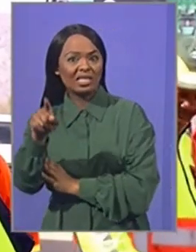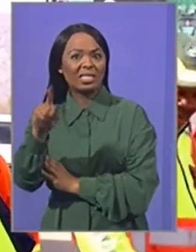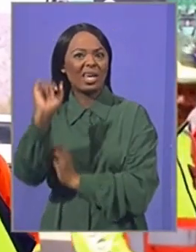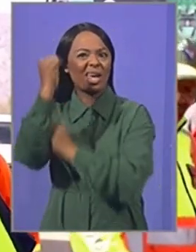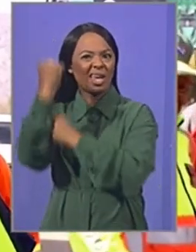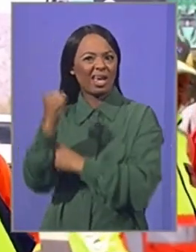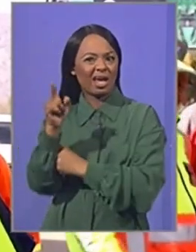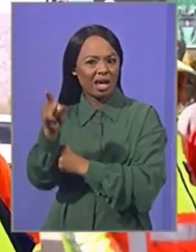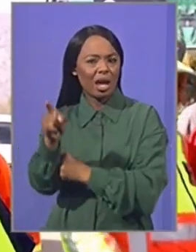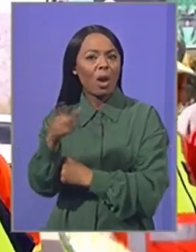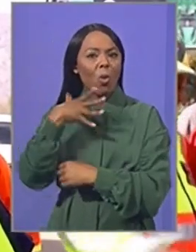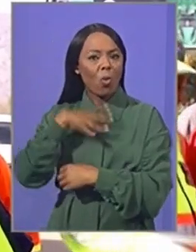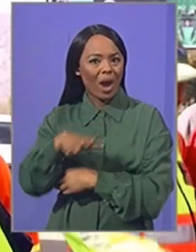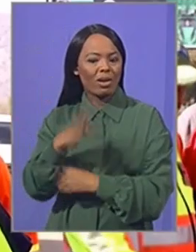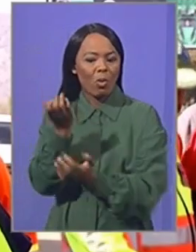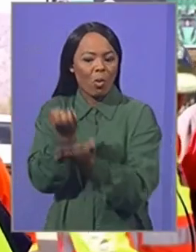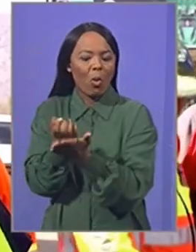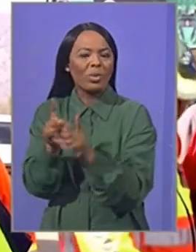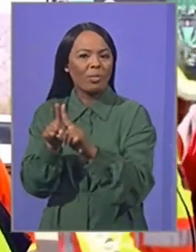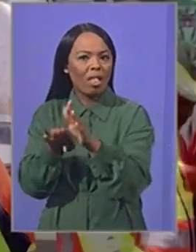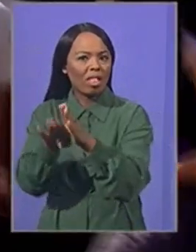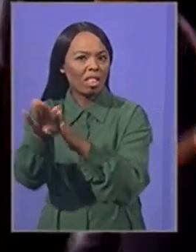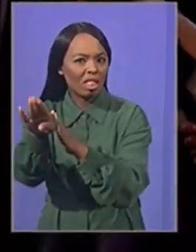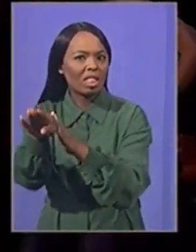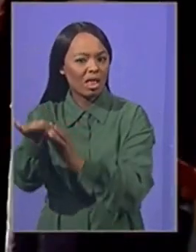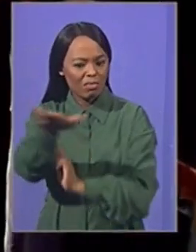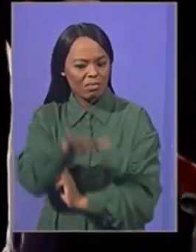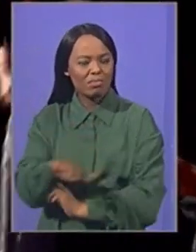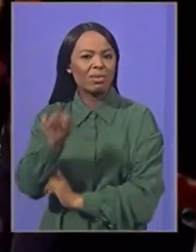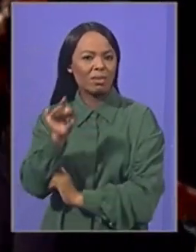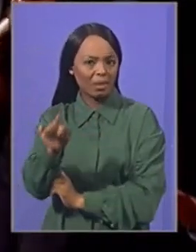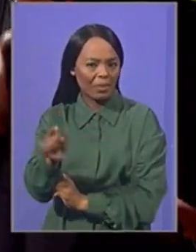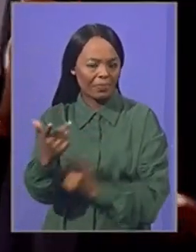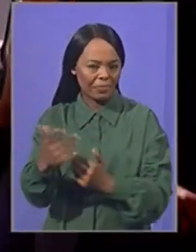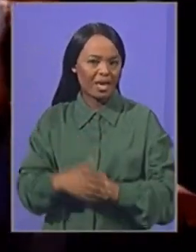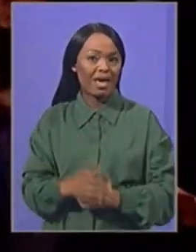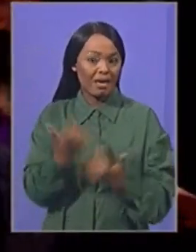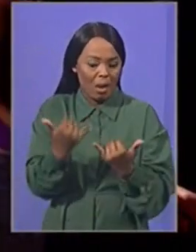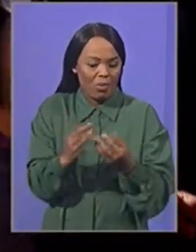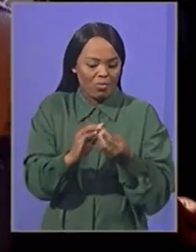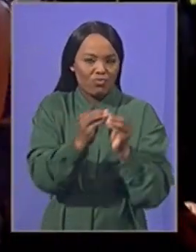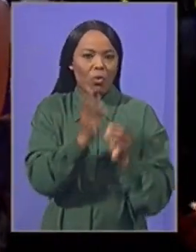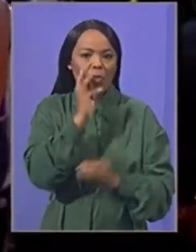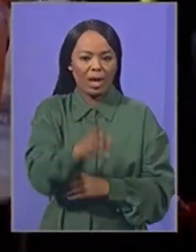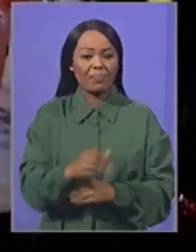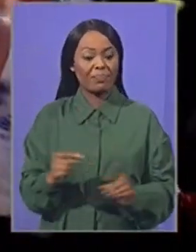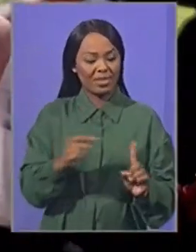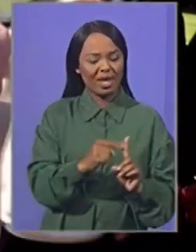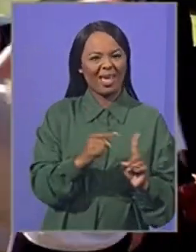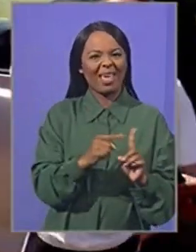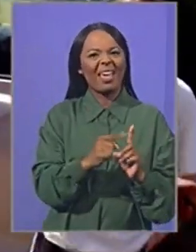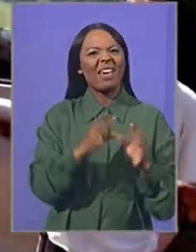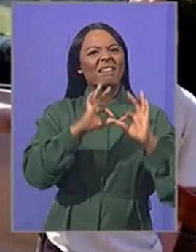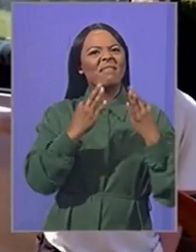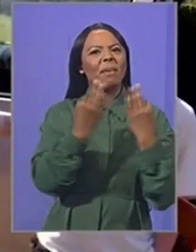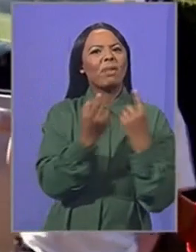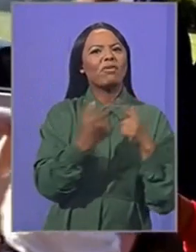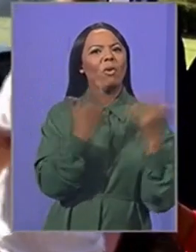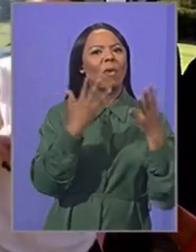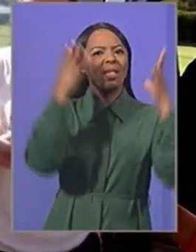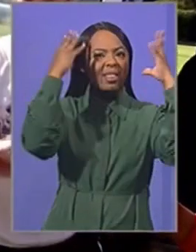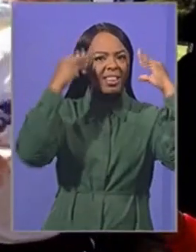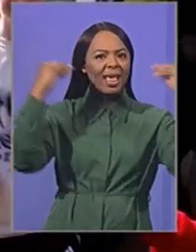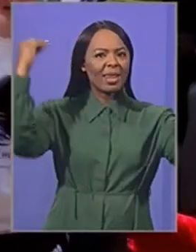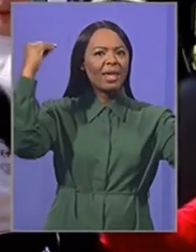ya bojanala e atafetse. Lelapa leno le tswa kwa Netherlands mme ba sa tswa go fitlha mo